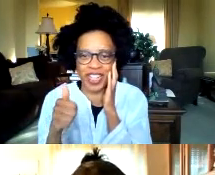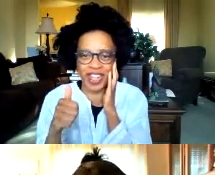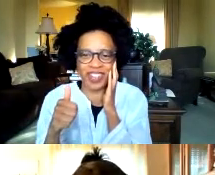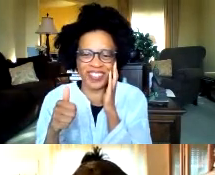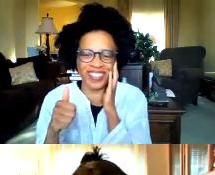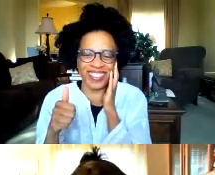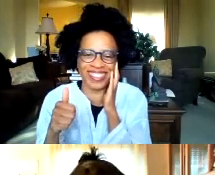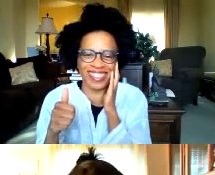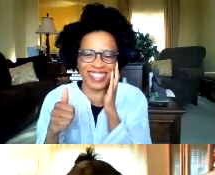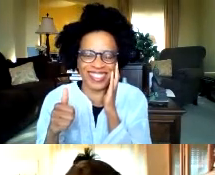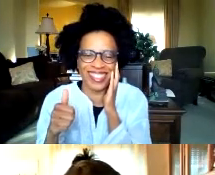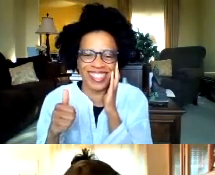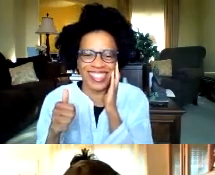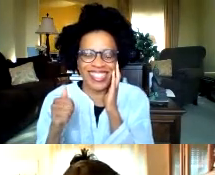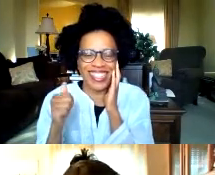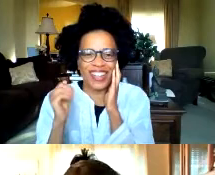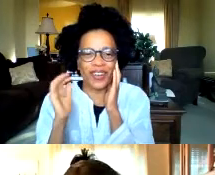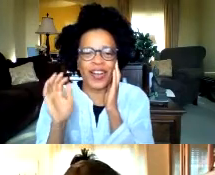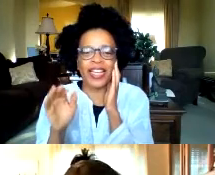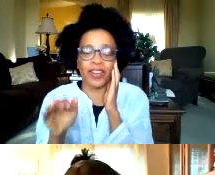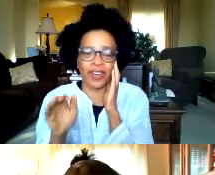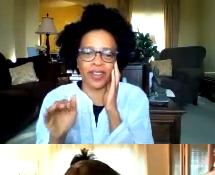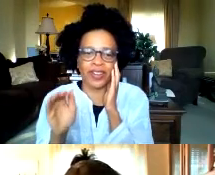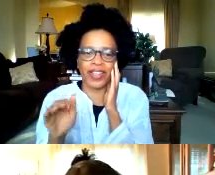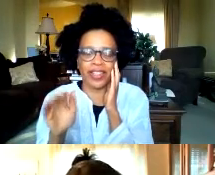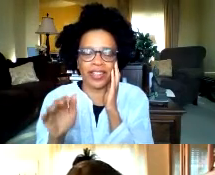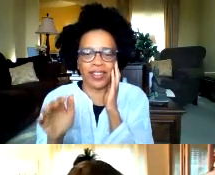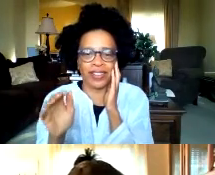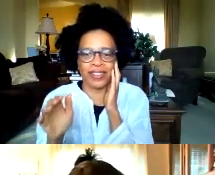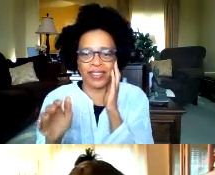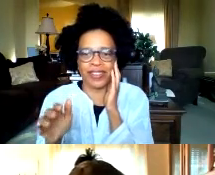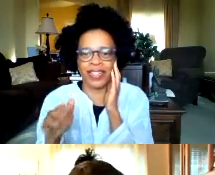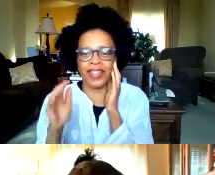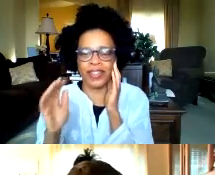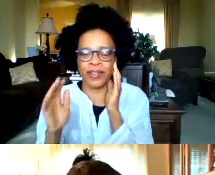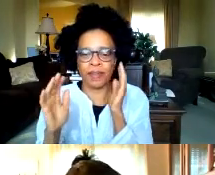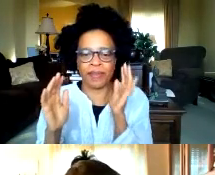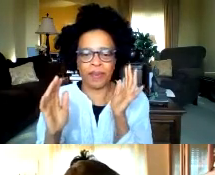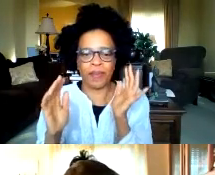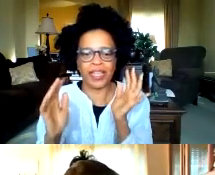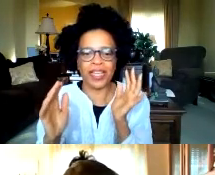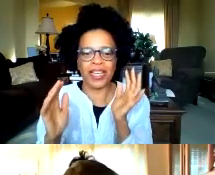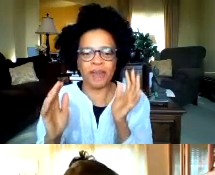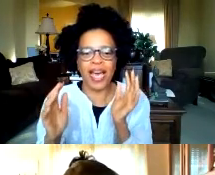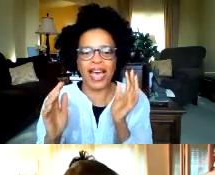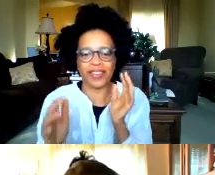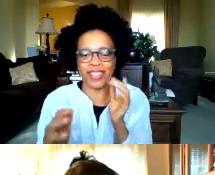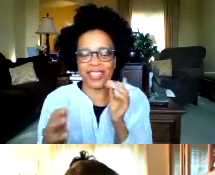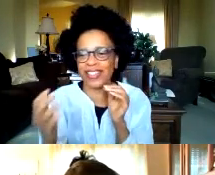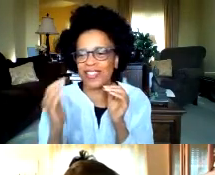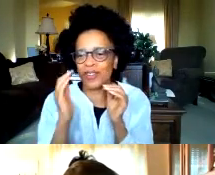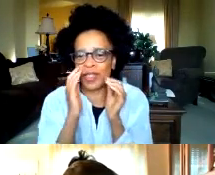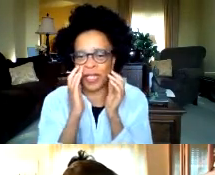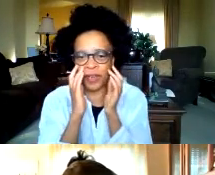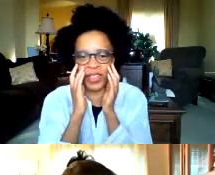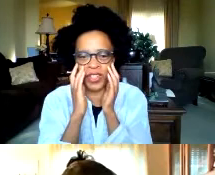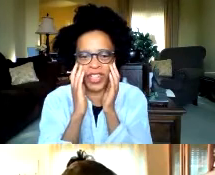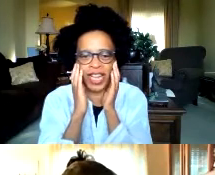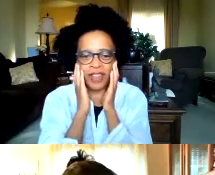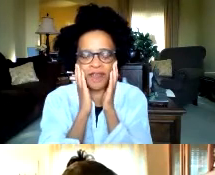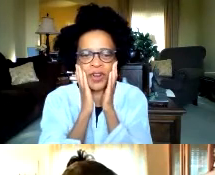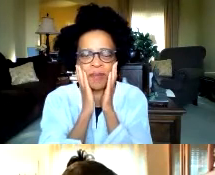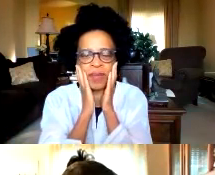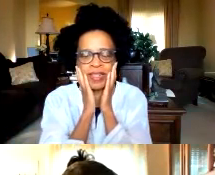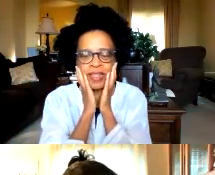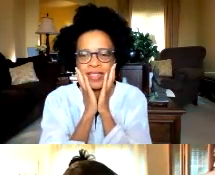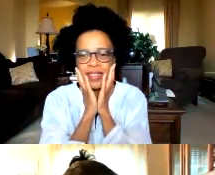emoticons showing up. We're here. You're here. And your being here matters. Yes. So I'm seeing in the